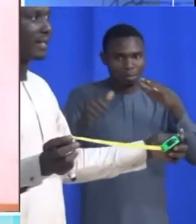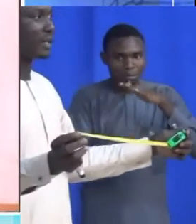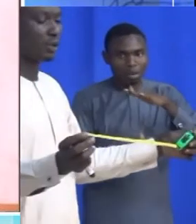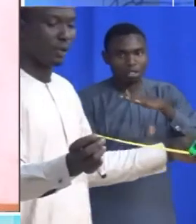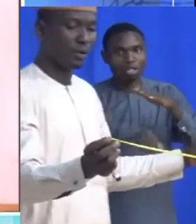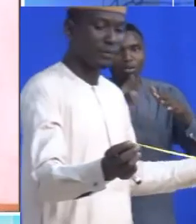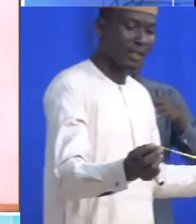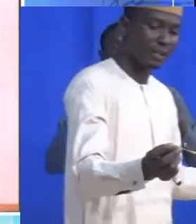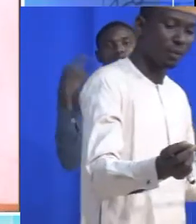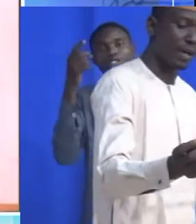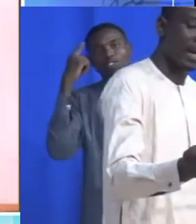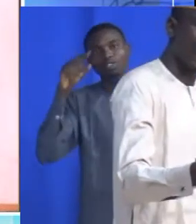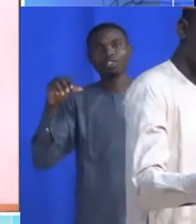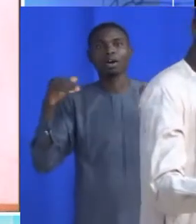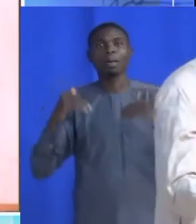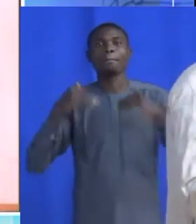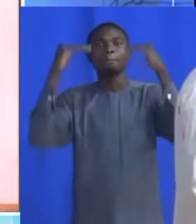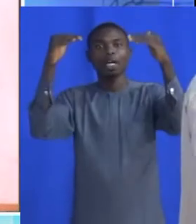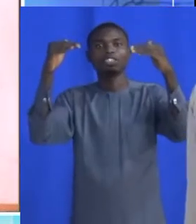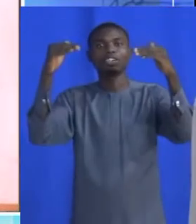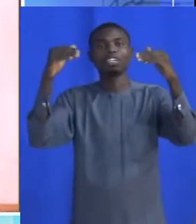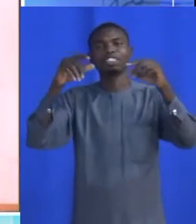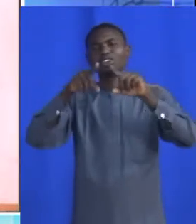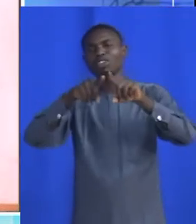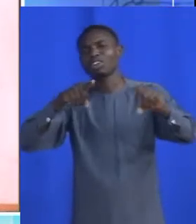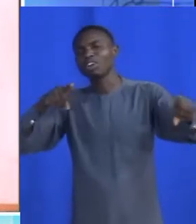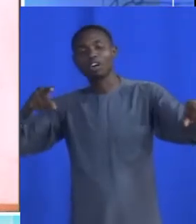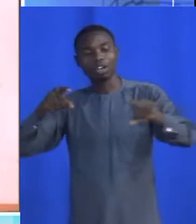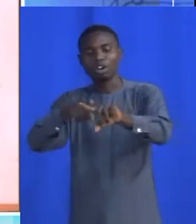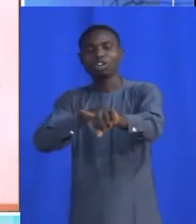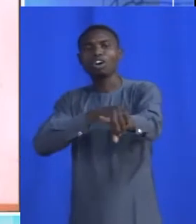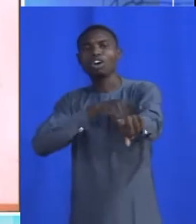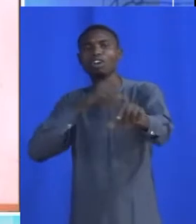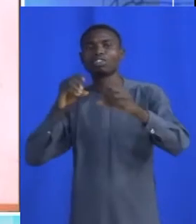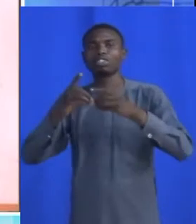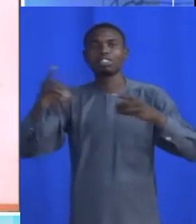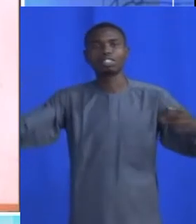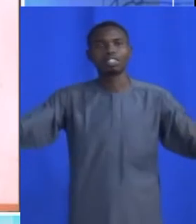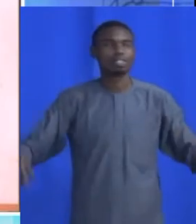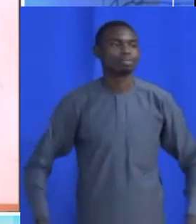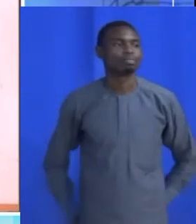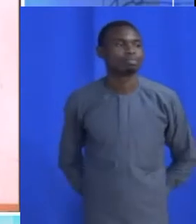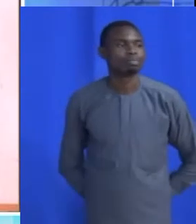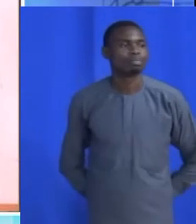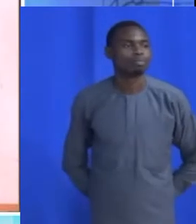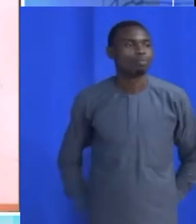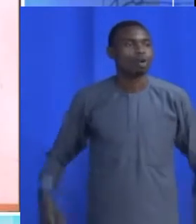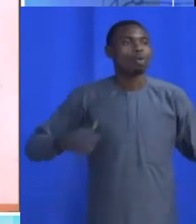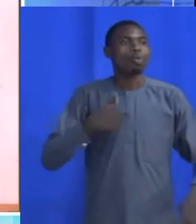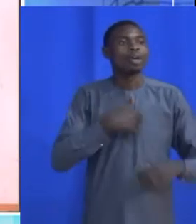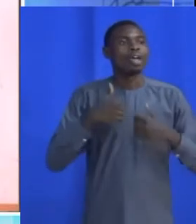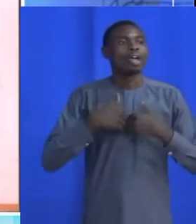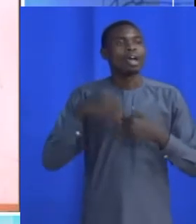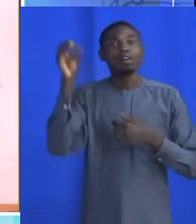credence, importance to the rule of law in its constitution. In fact, it is a acid